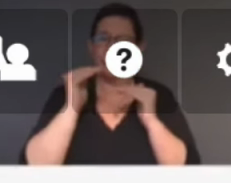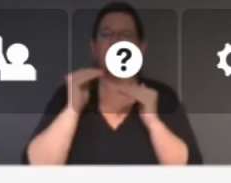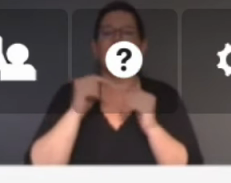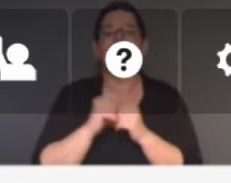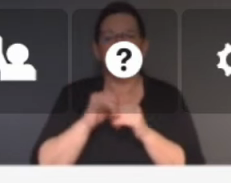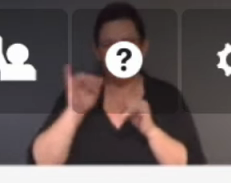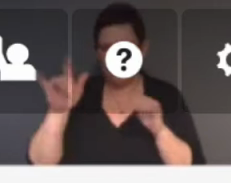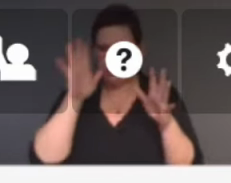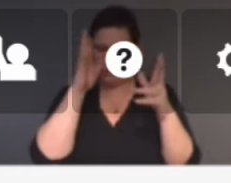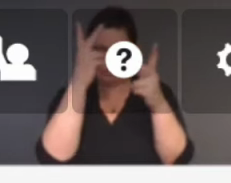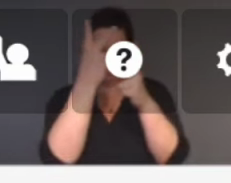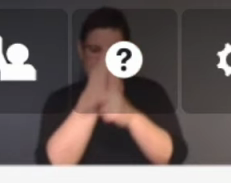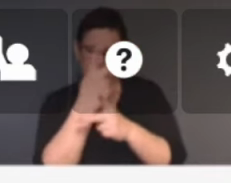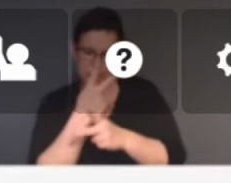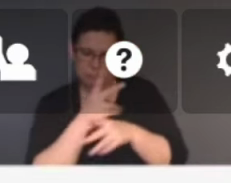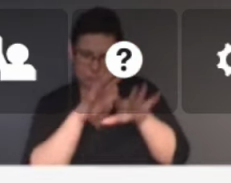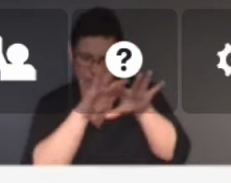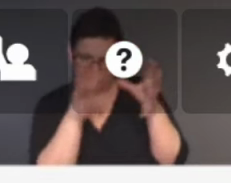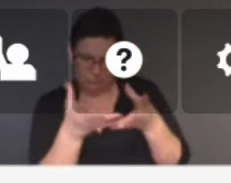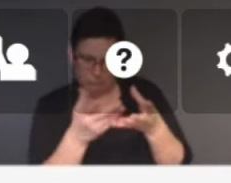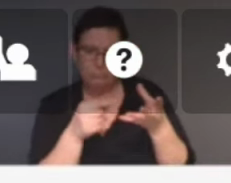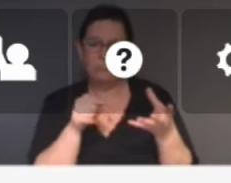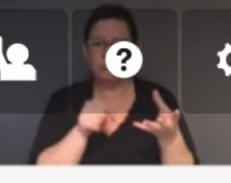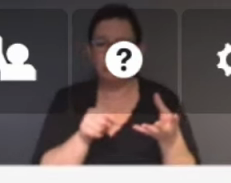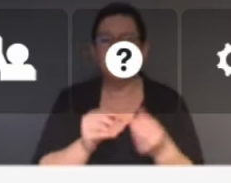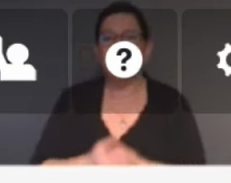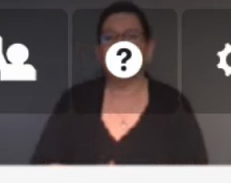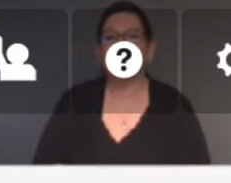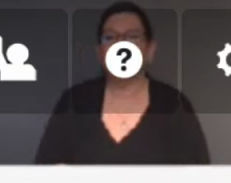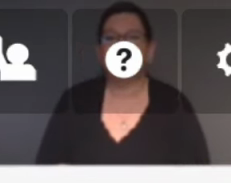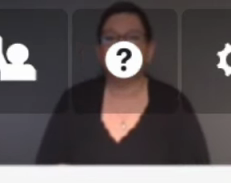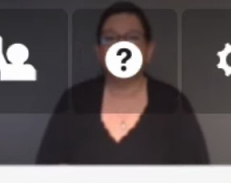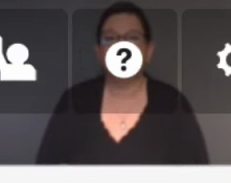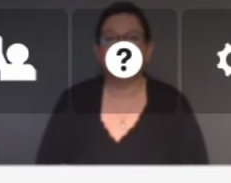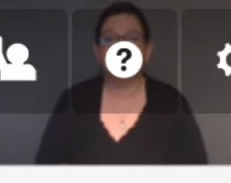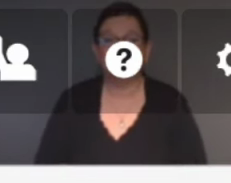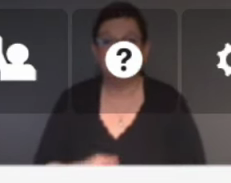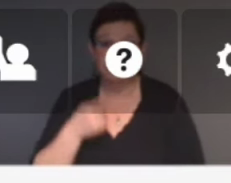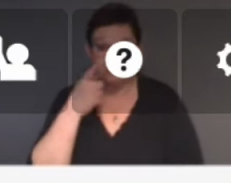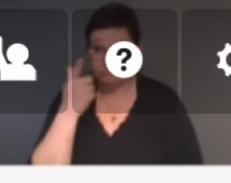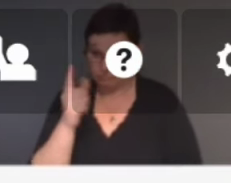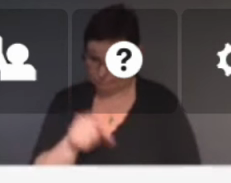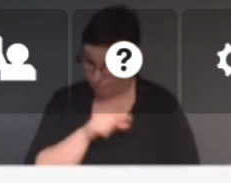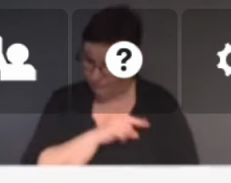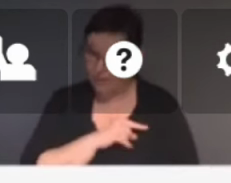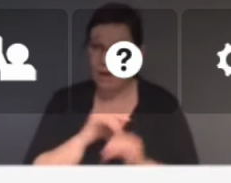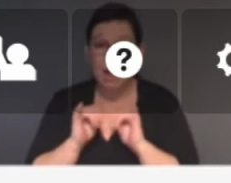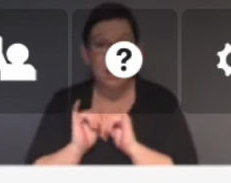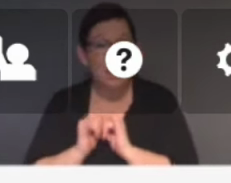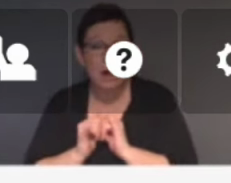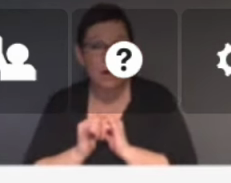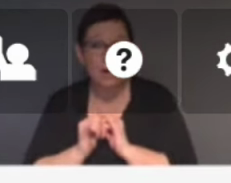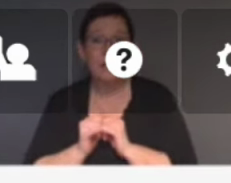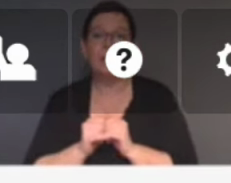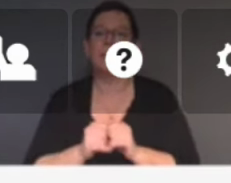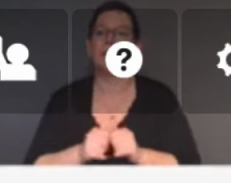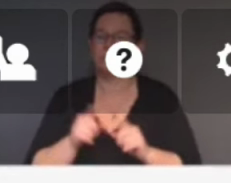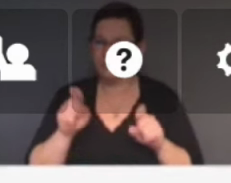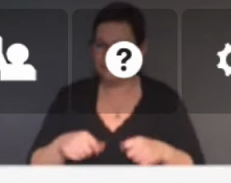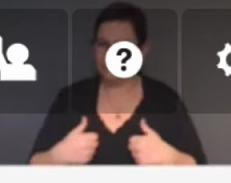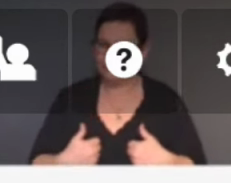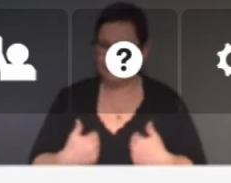must have been a resident of Canada for income tax purposes in 2022. If you became a